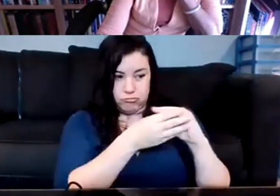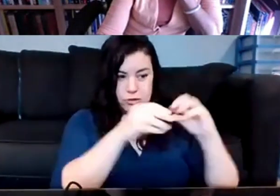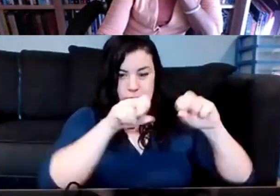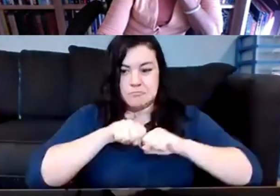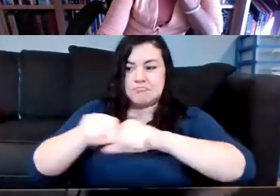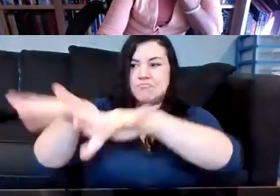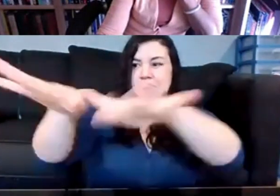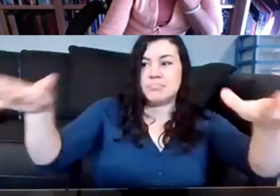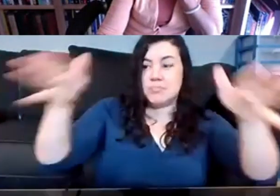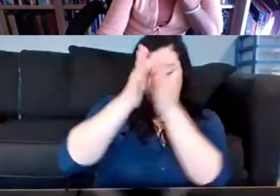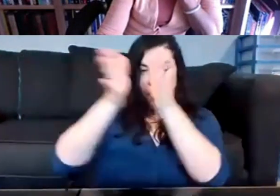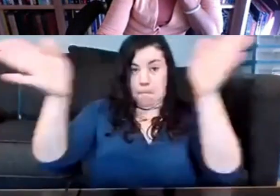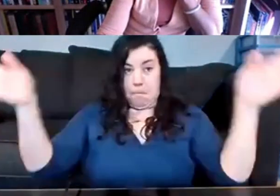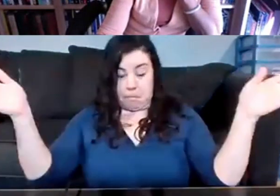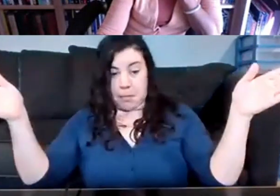particularly of